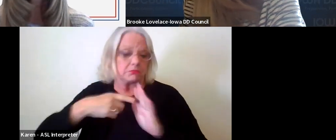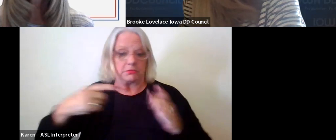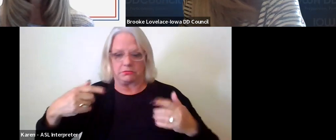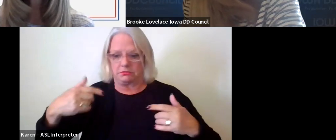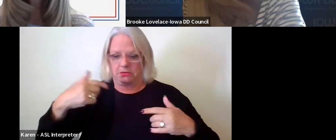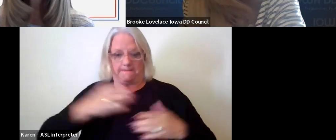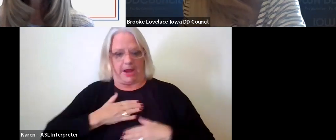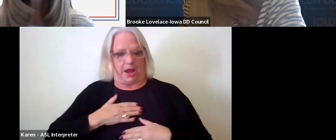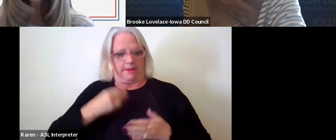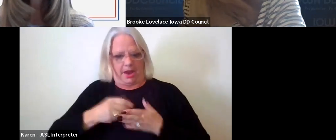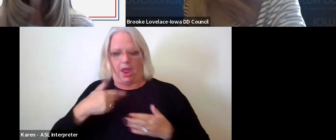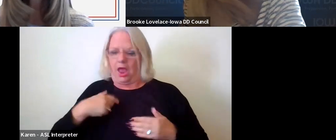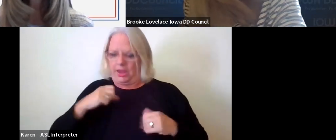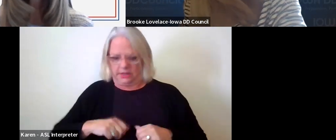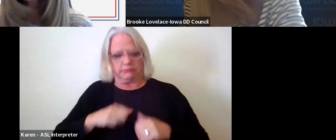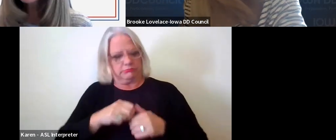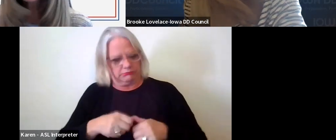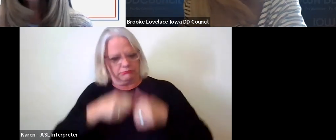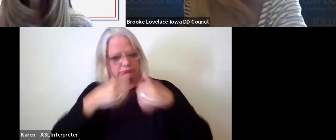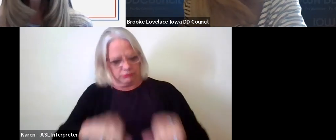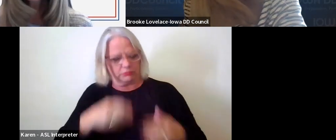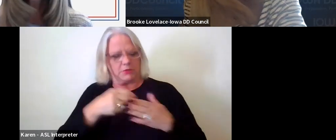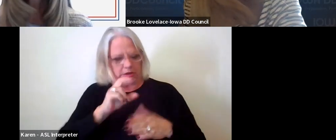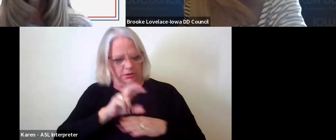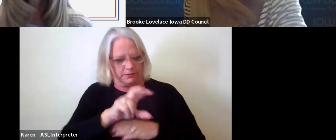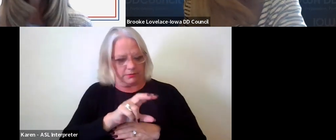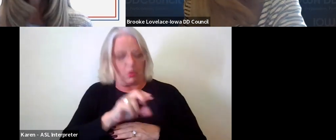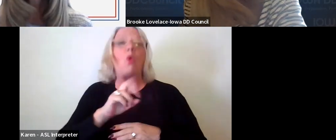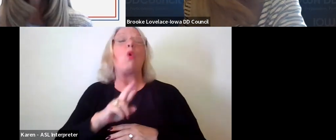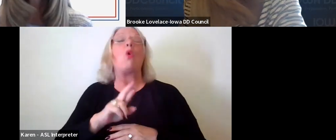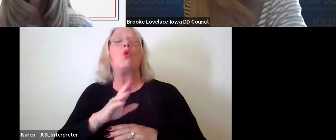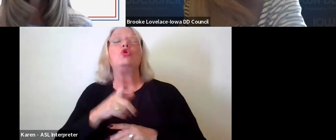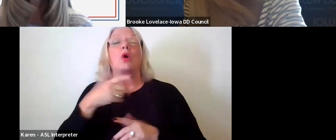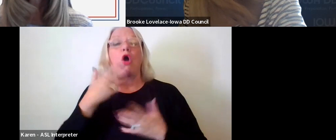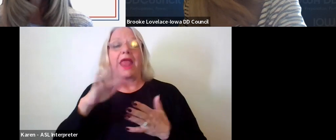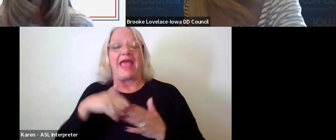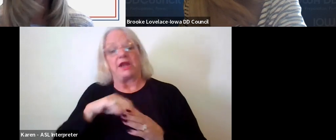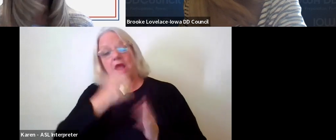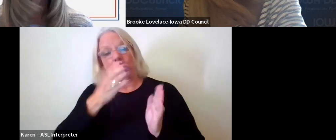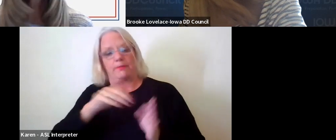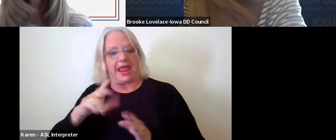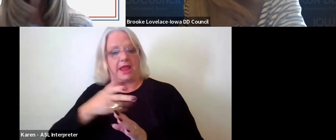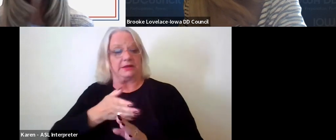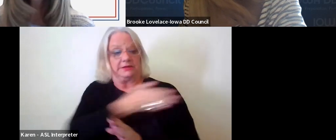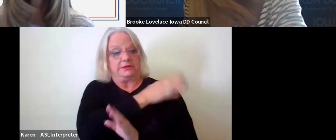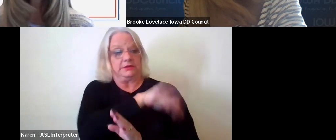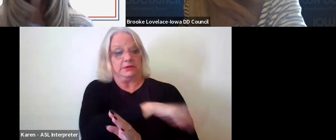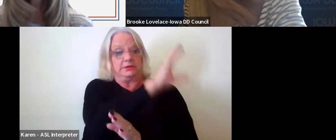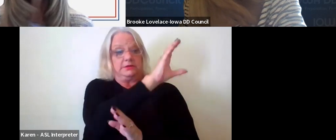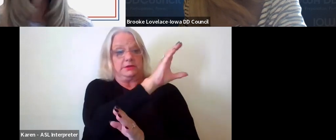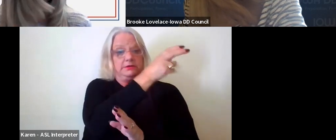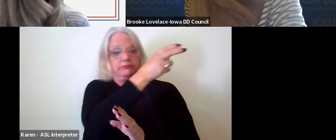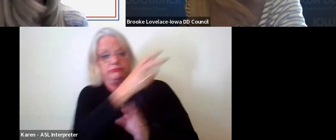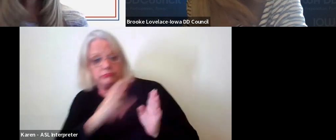You can roll money over from a 529 plan, and we're going to talk a little bit more about that in a little bit. And then family and friends